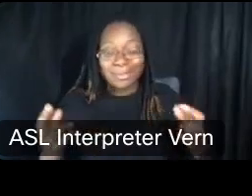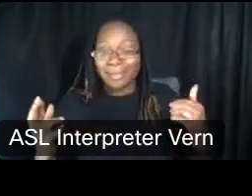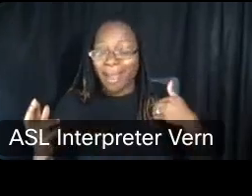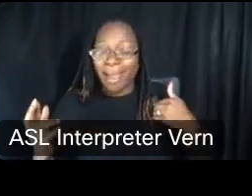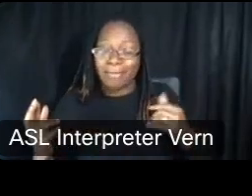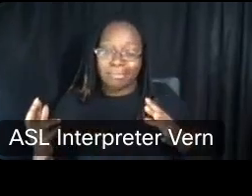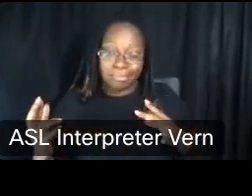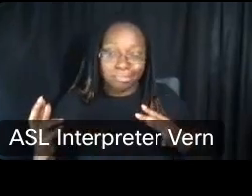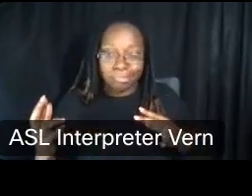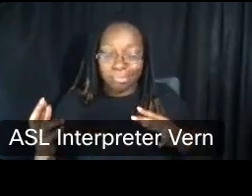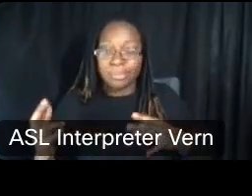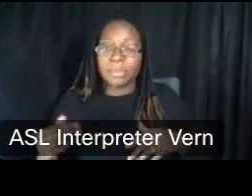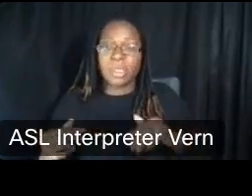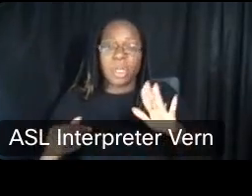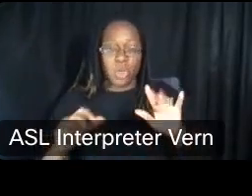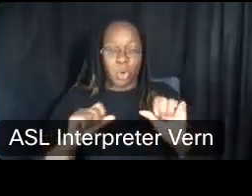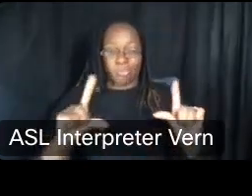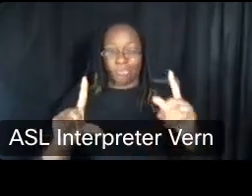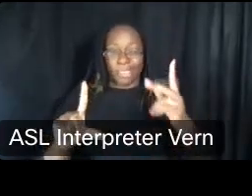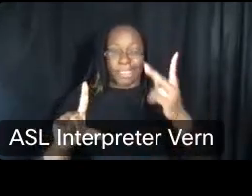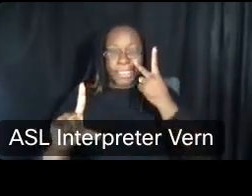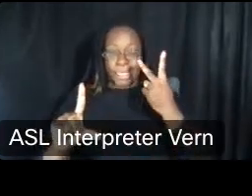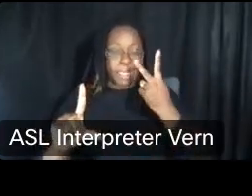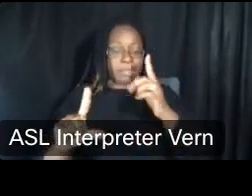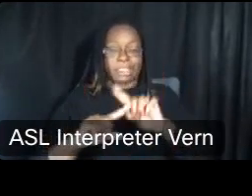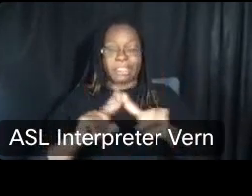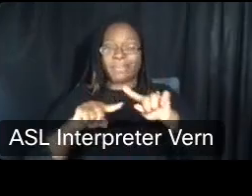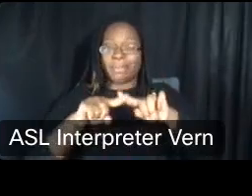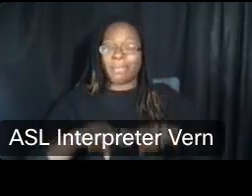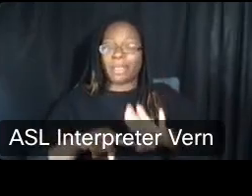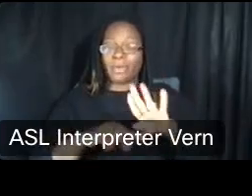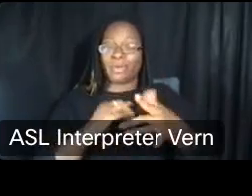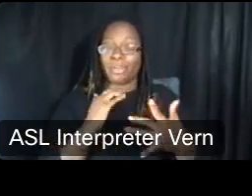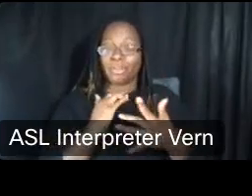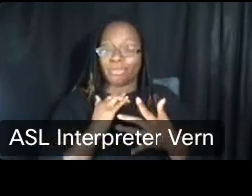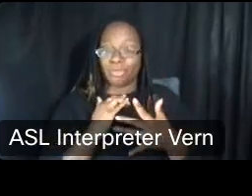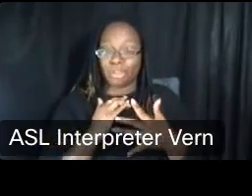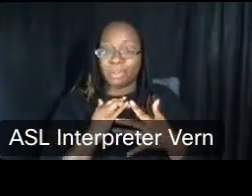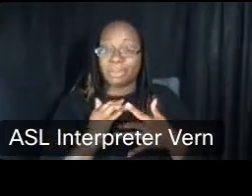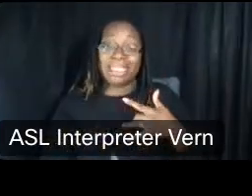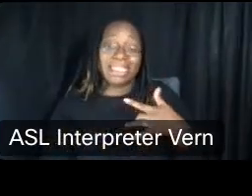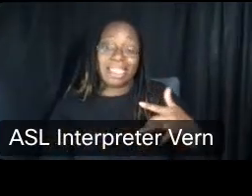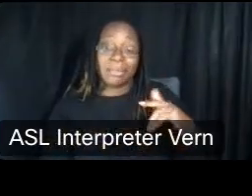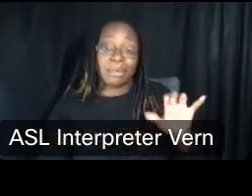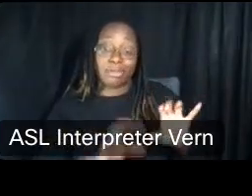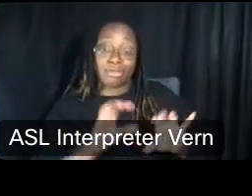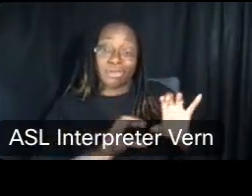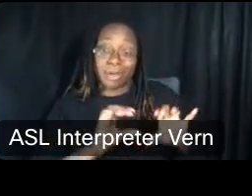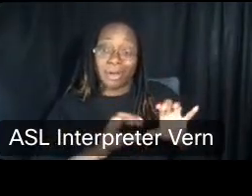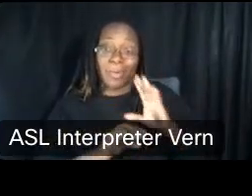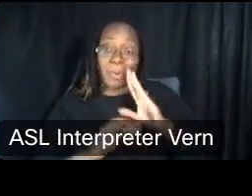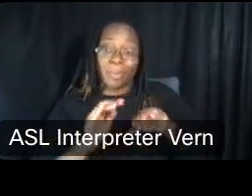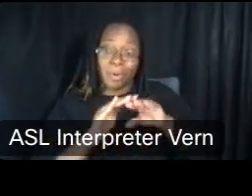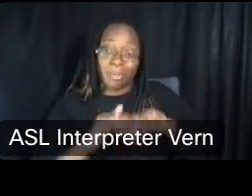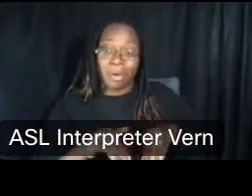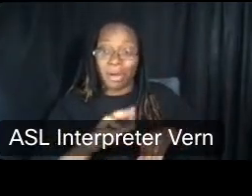using. Usually the chat box can be found at the bottom right of the screen. You may have to click a chat icon that